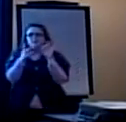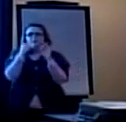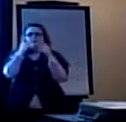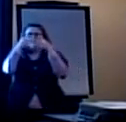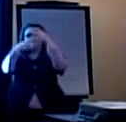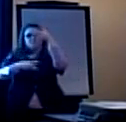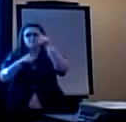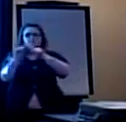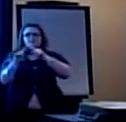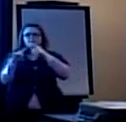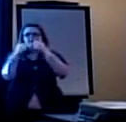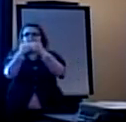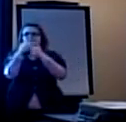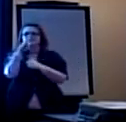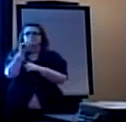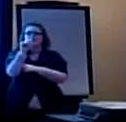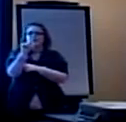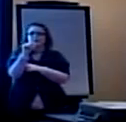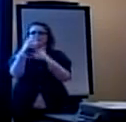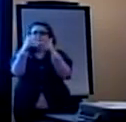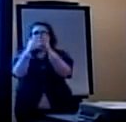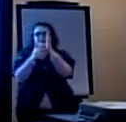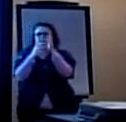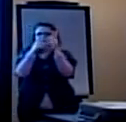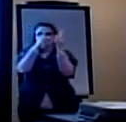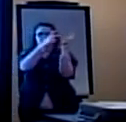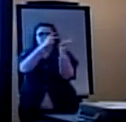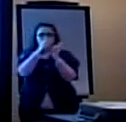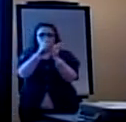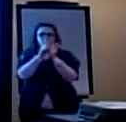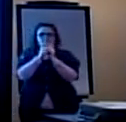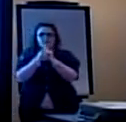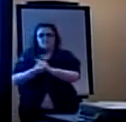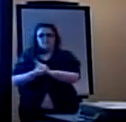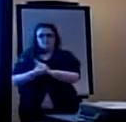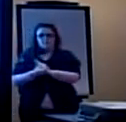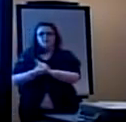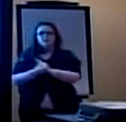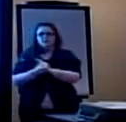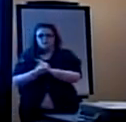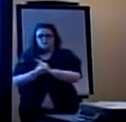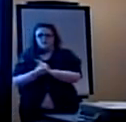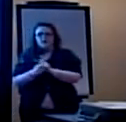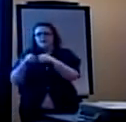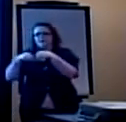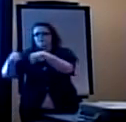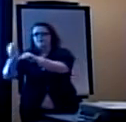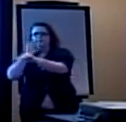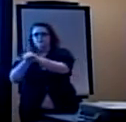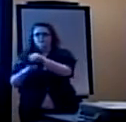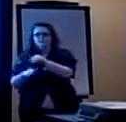released as a beta test. People will modify it, and then they'll incorporate the modder changes and sell that. The ability to get